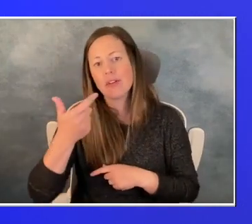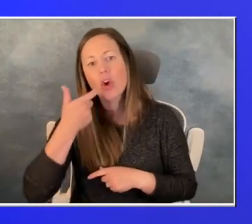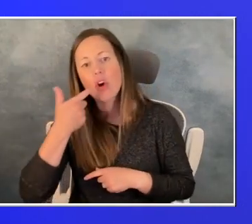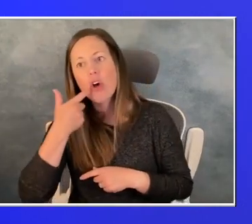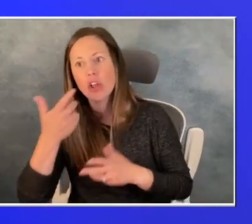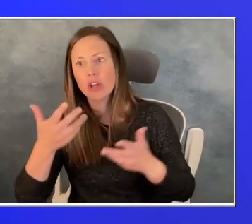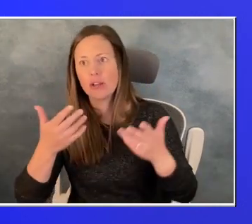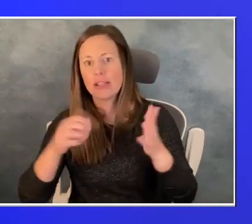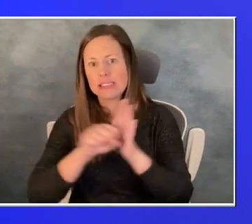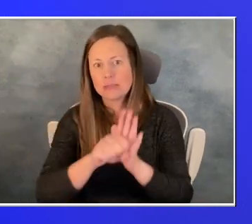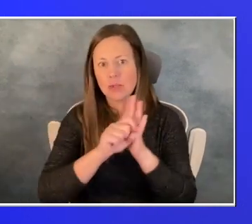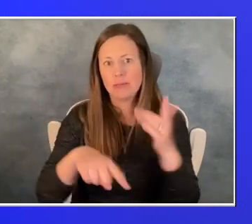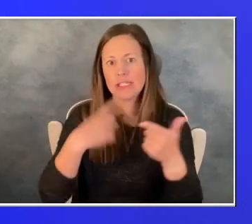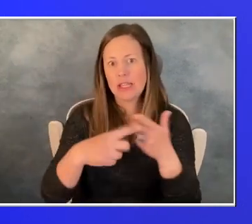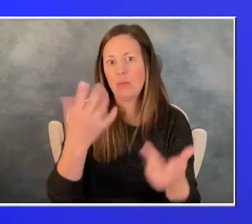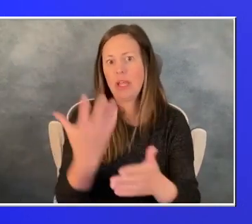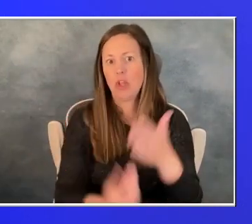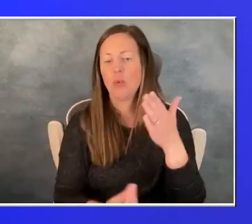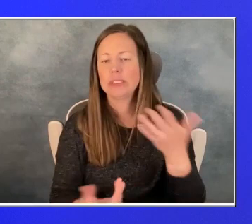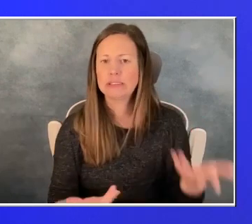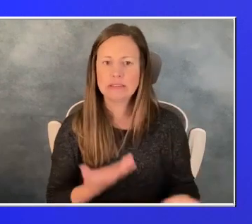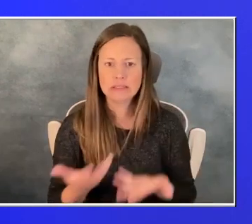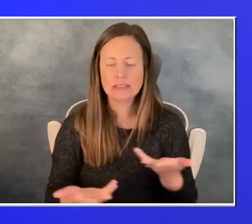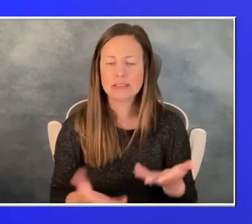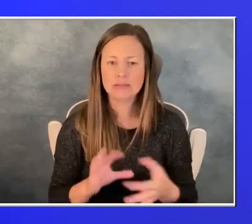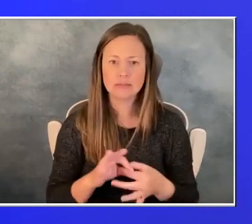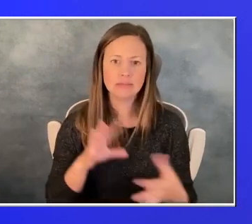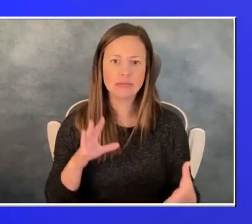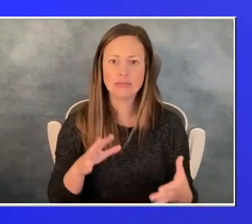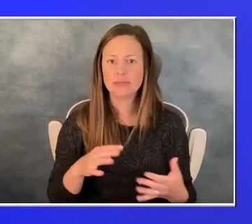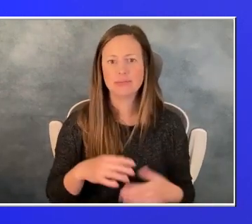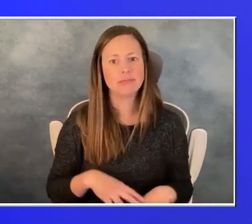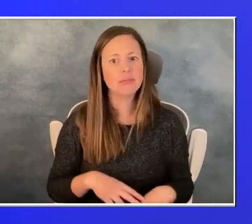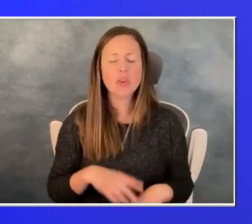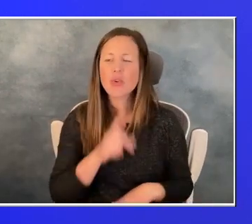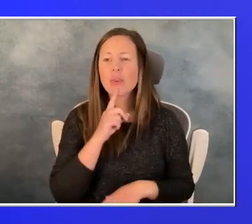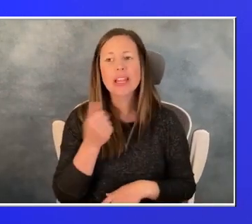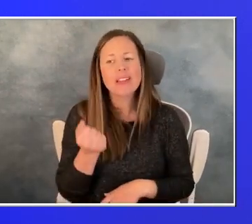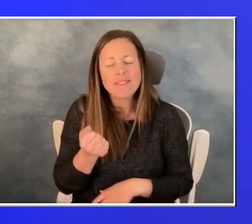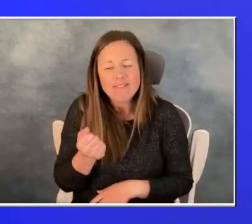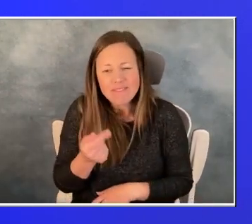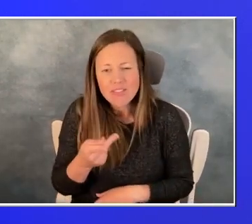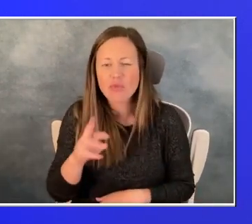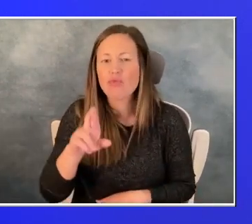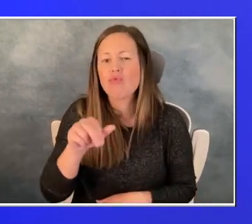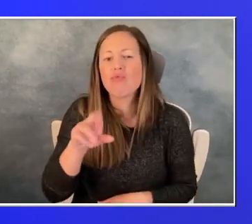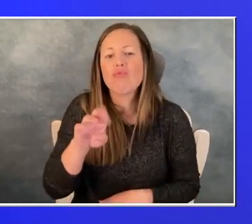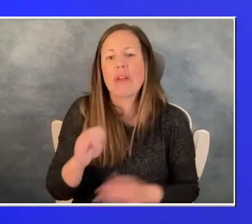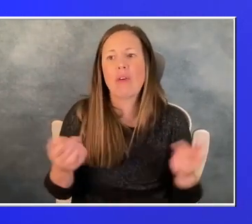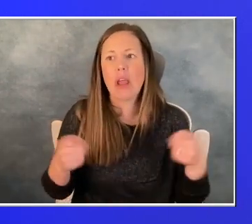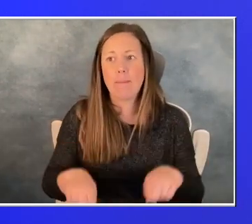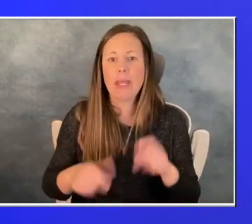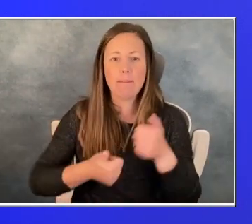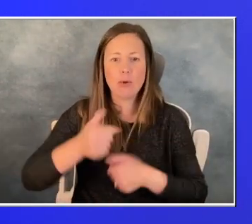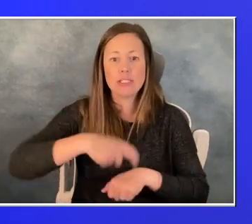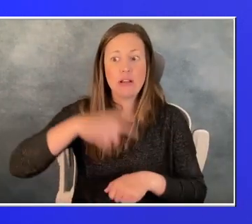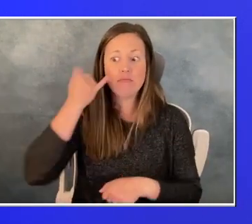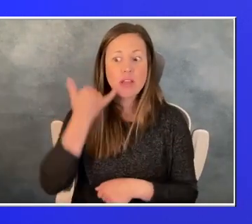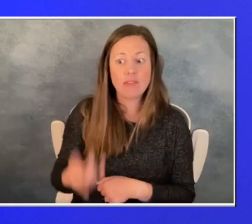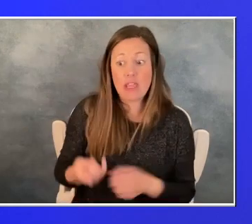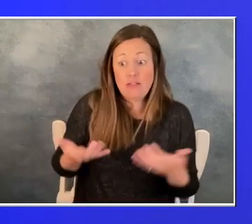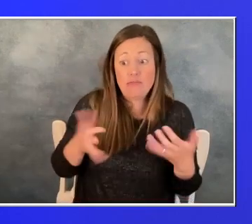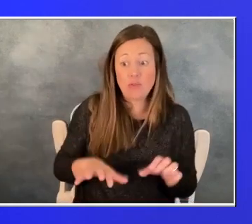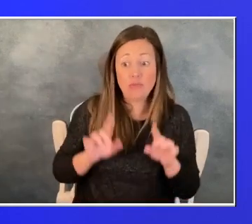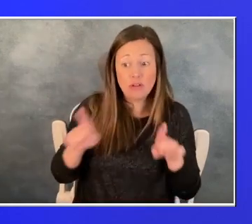lose the call. I can count on like one hand how many times. But most of the time, if the caller doesn't want to go in, we will just try to